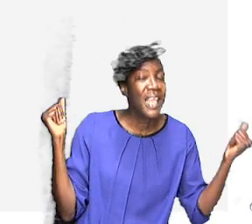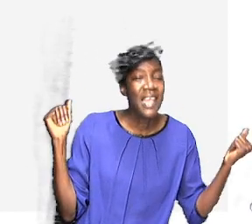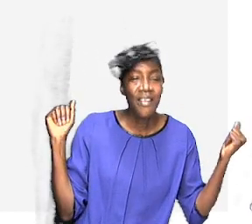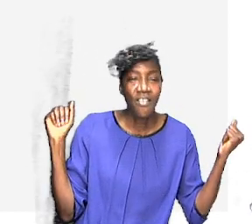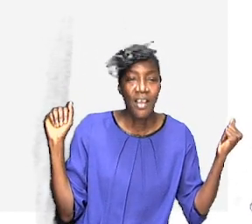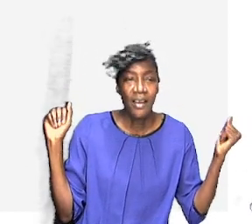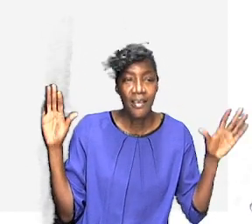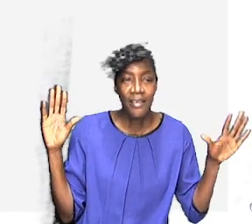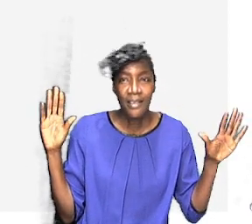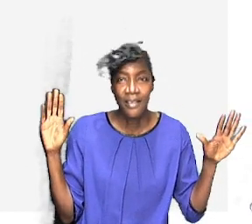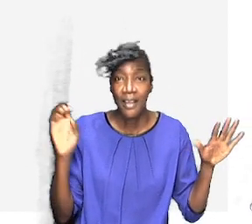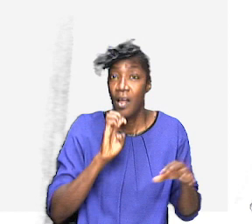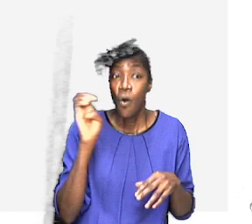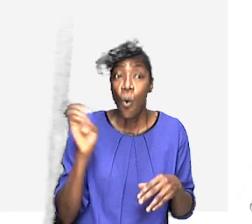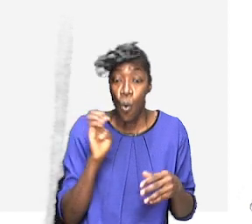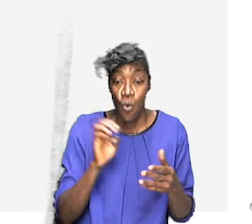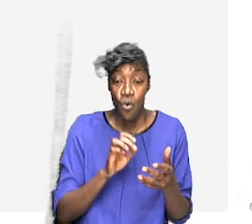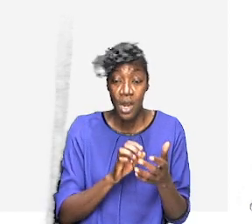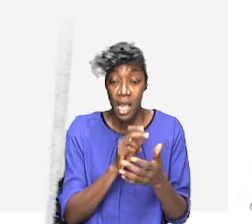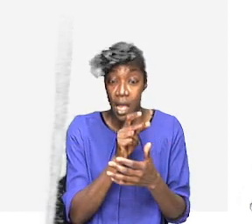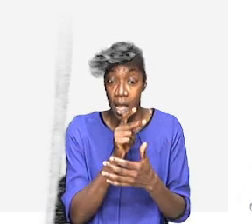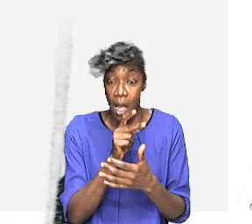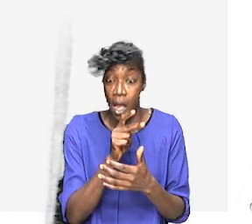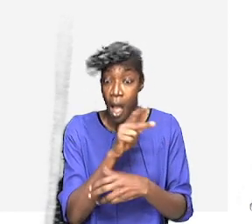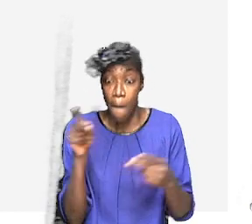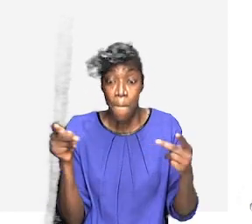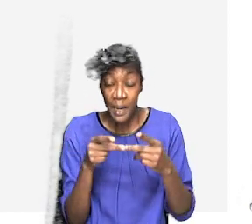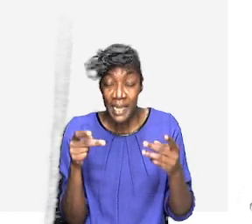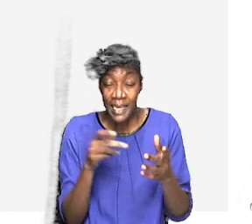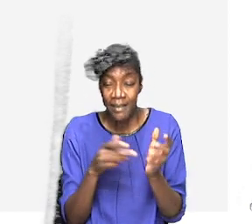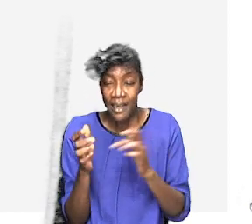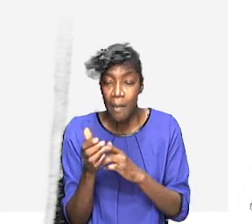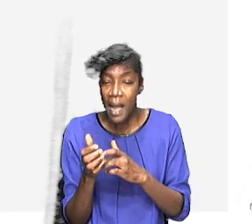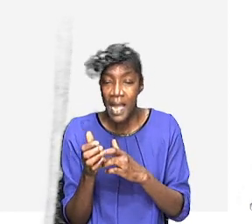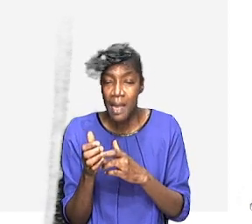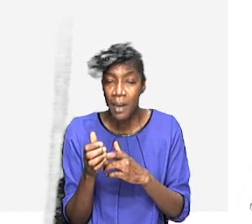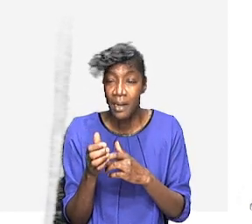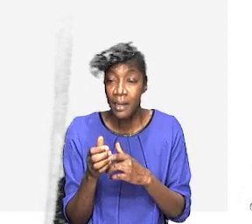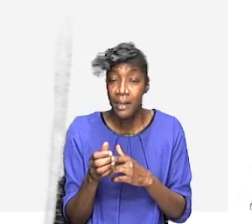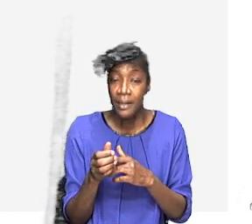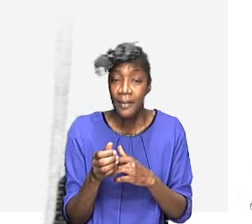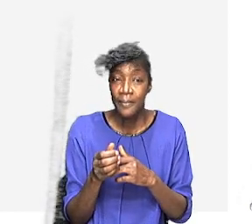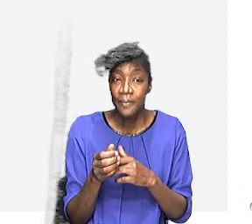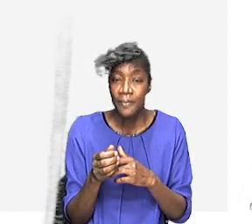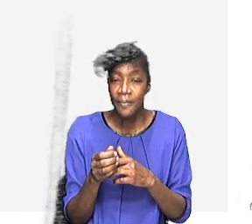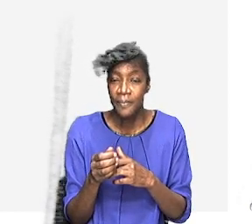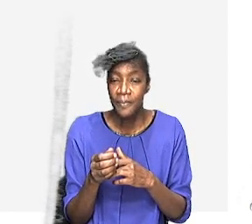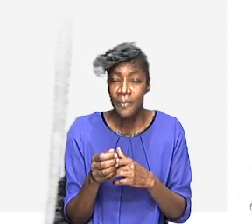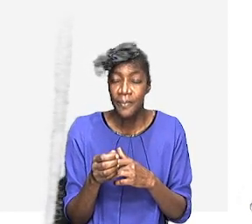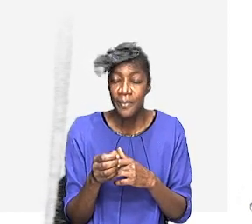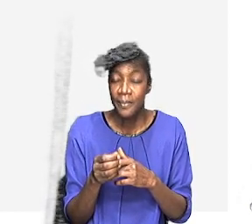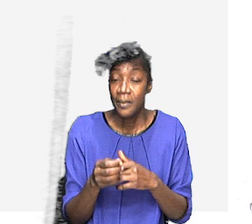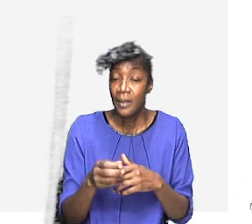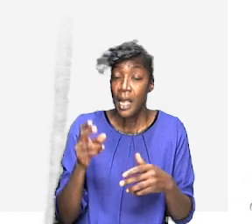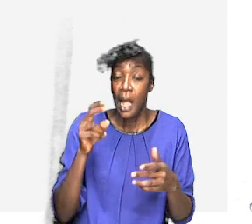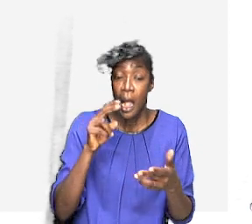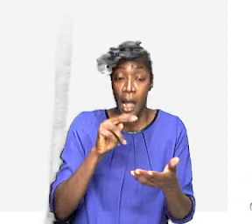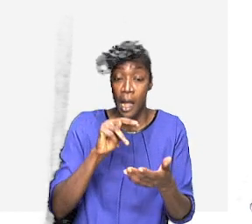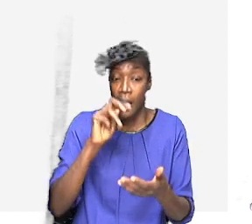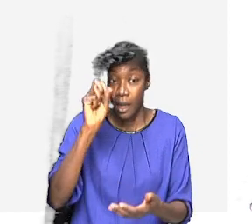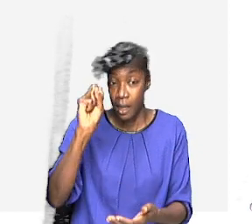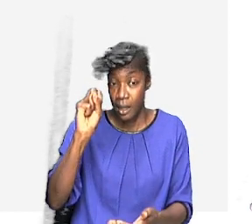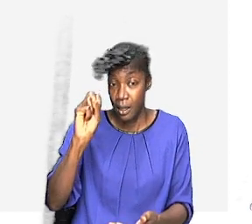Scripture where seraphim is mentioned. Amen. And the word seraphim actually means burning ones. I mean,